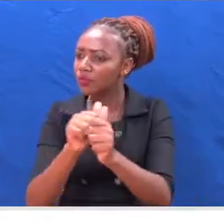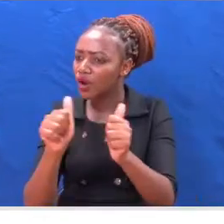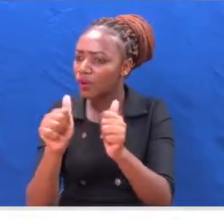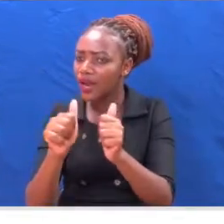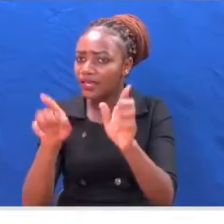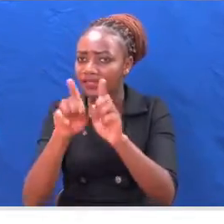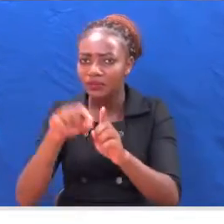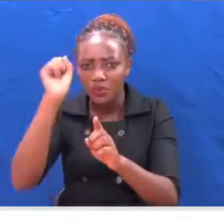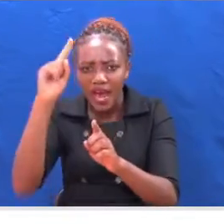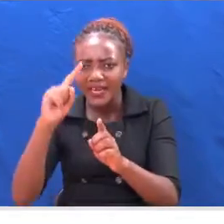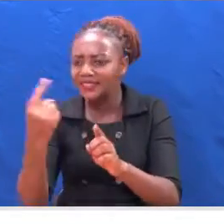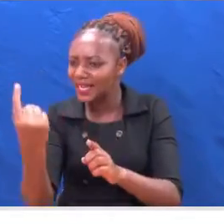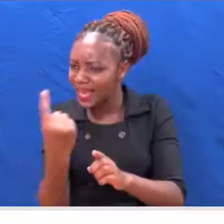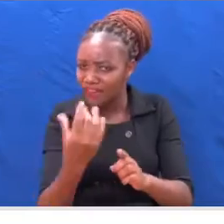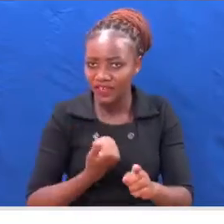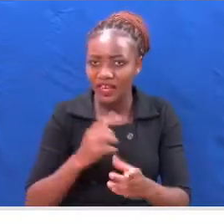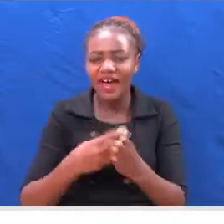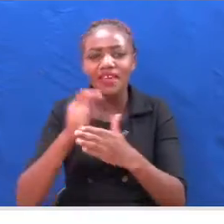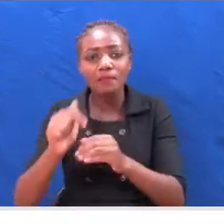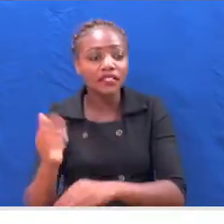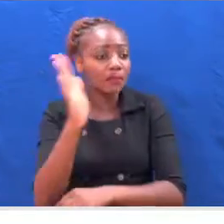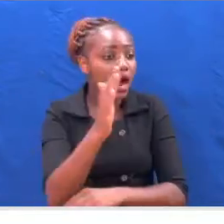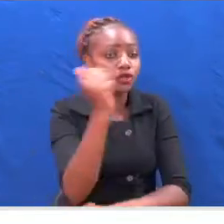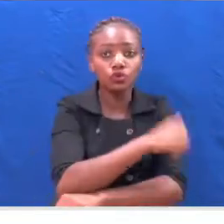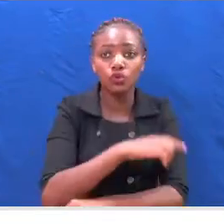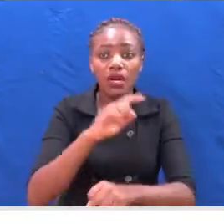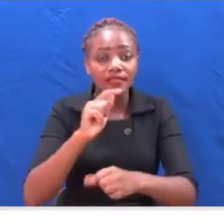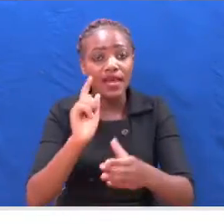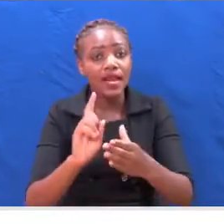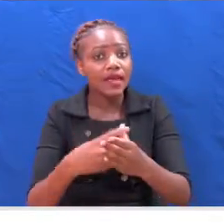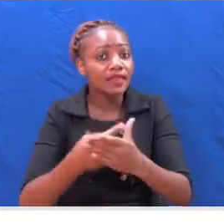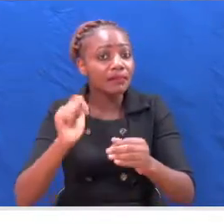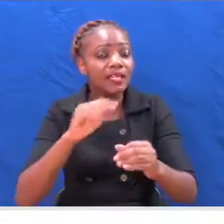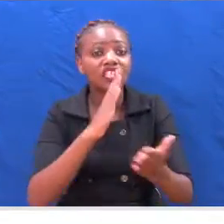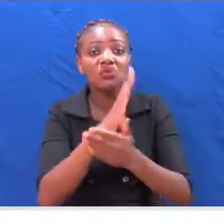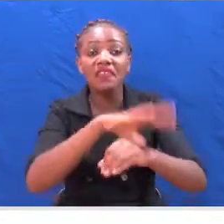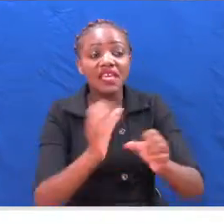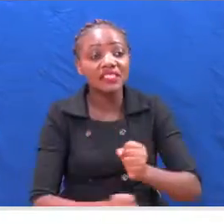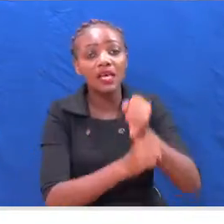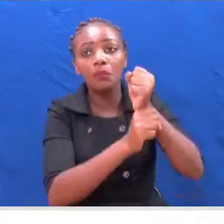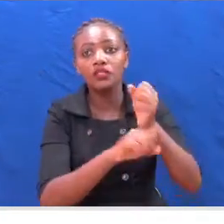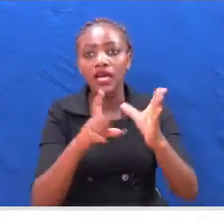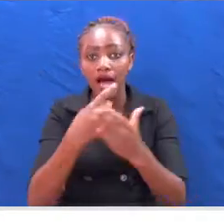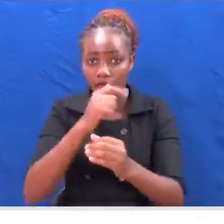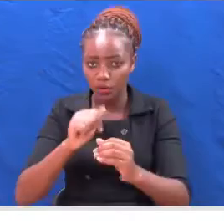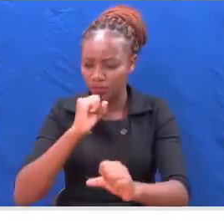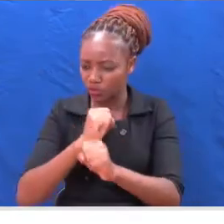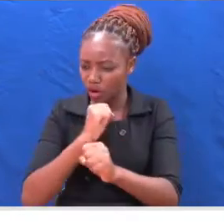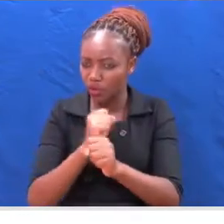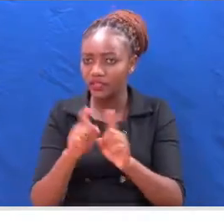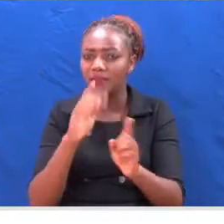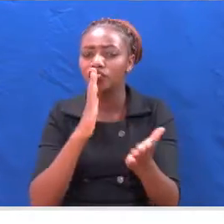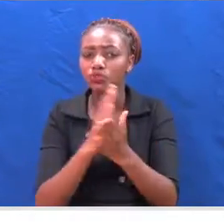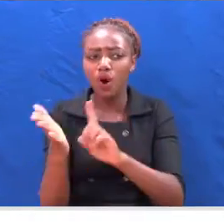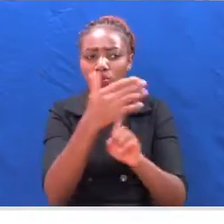311 girls are. They go back to school, they will be supported, and we ensure that we fulfill the plan